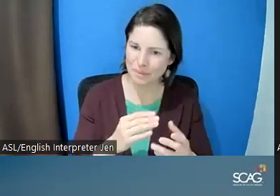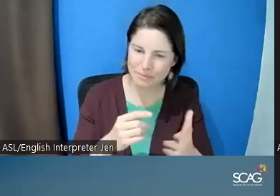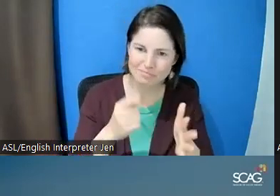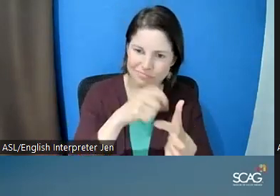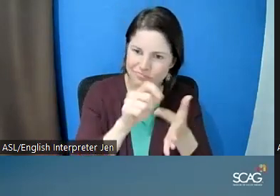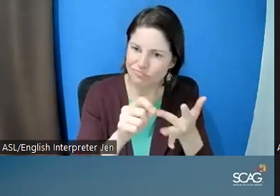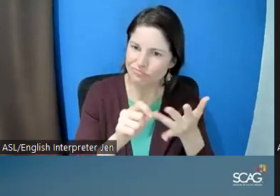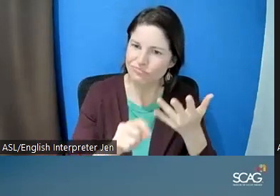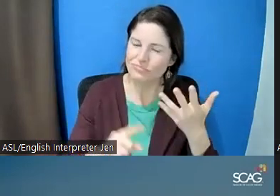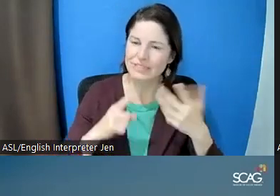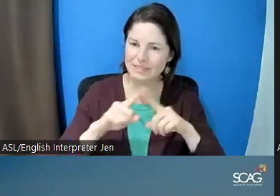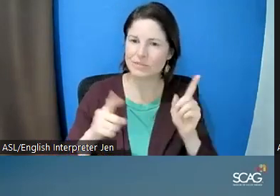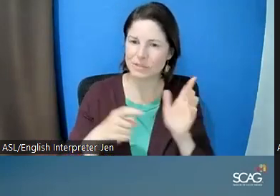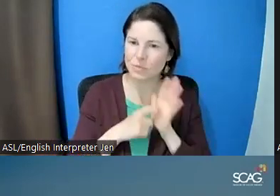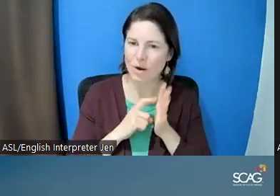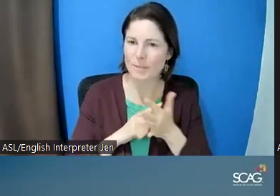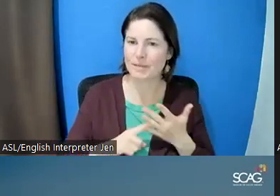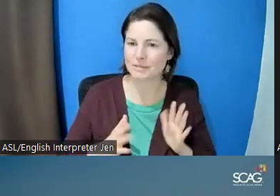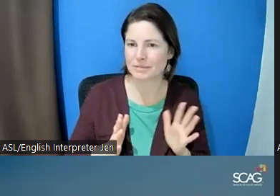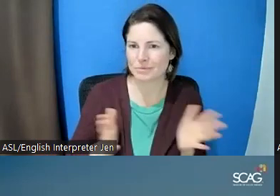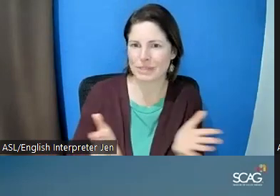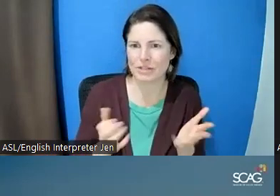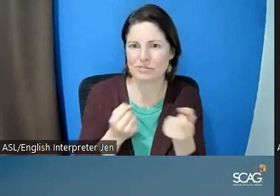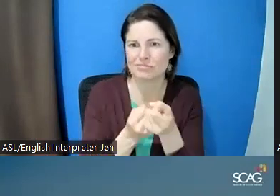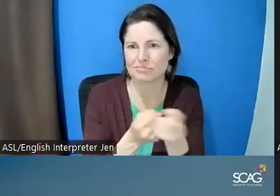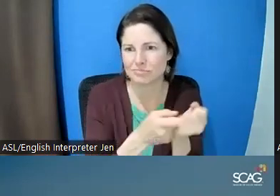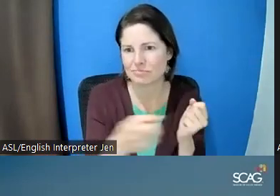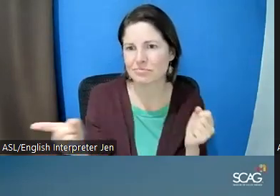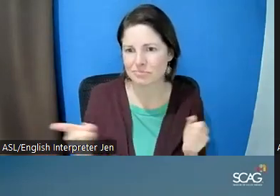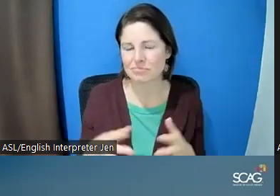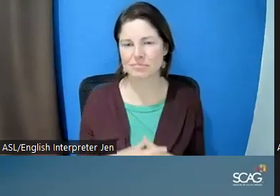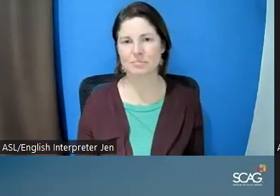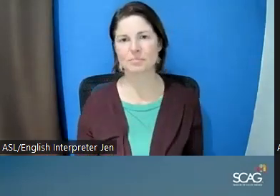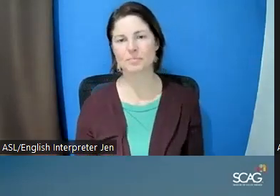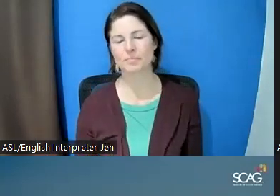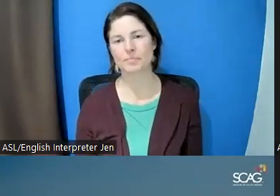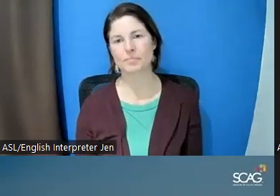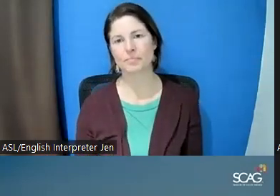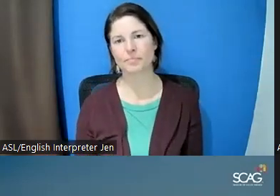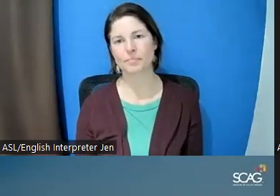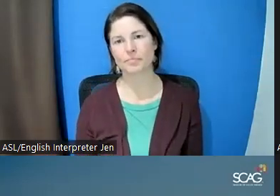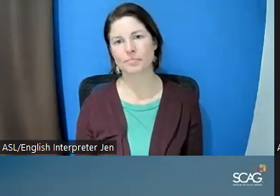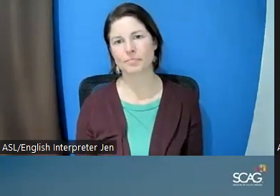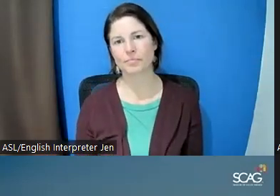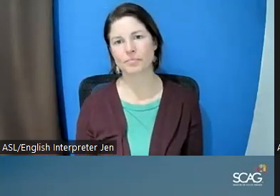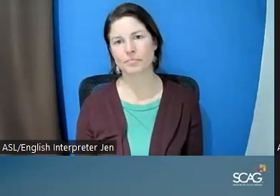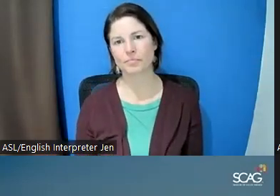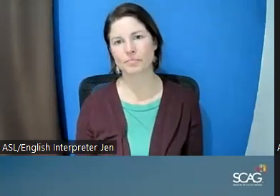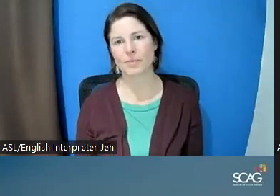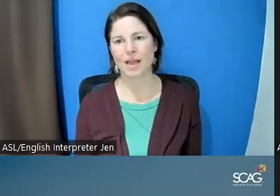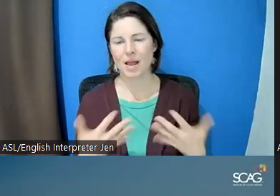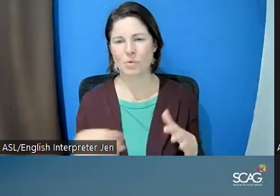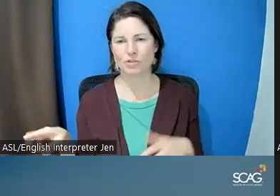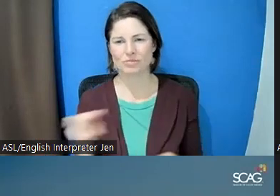requirements. So I want to say as a remark, take this as encouragement and not